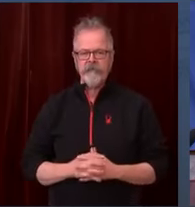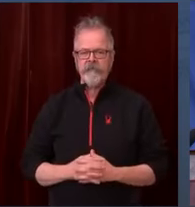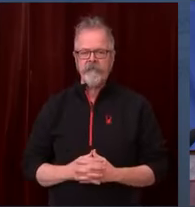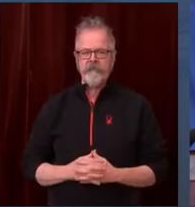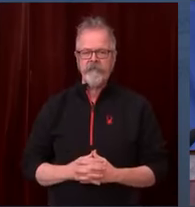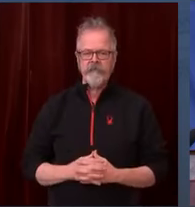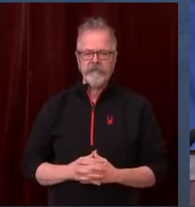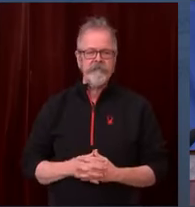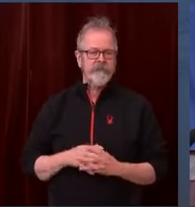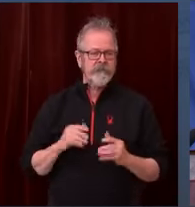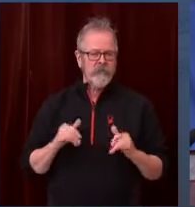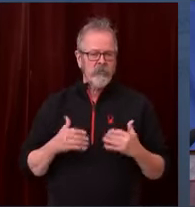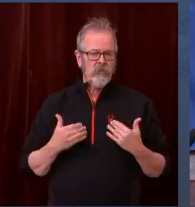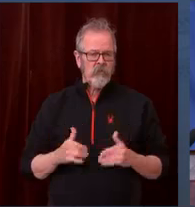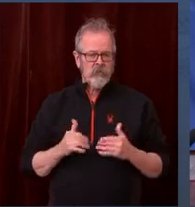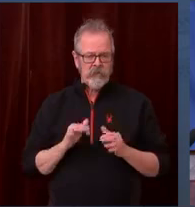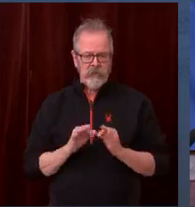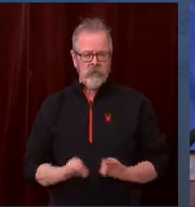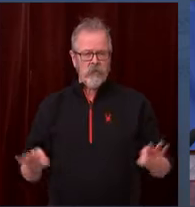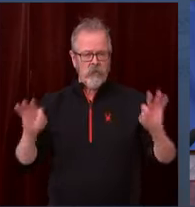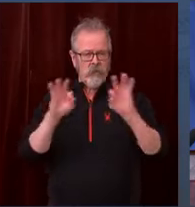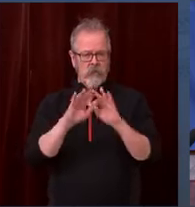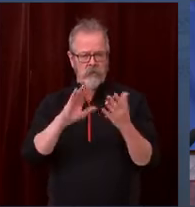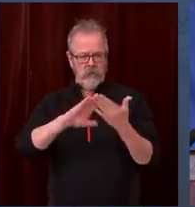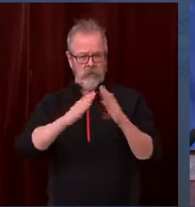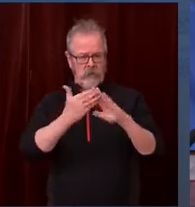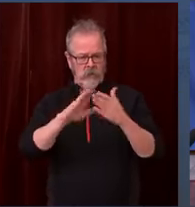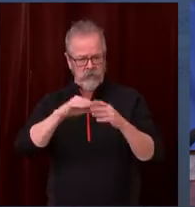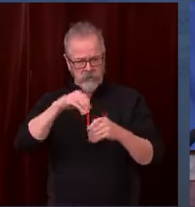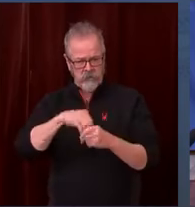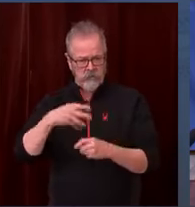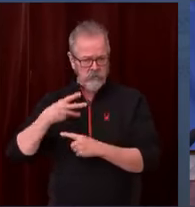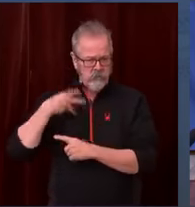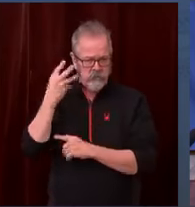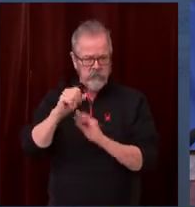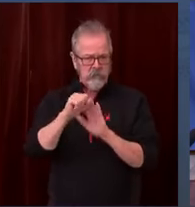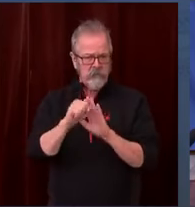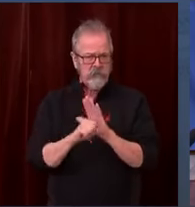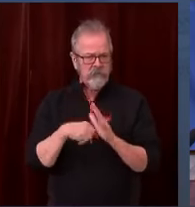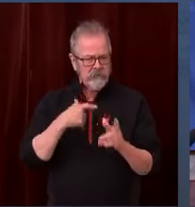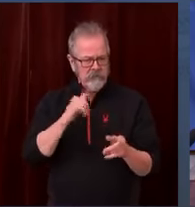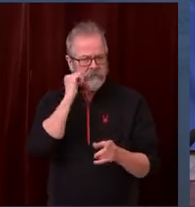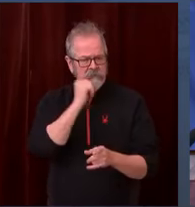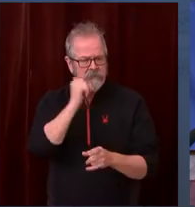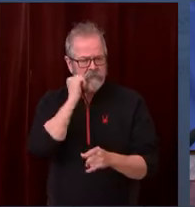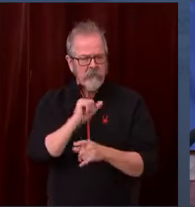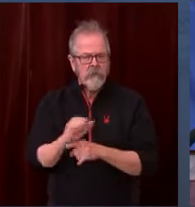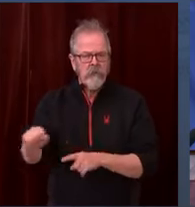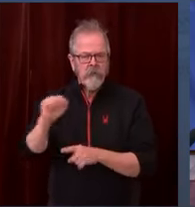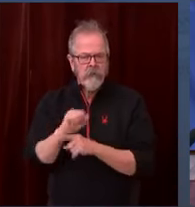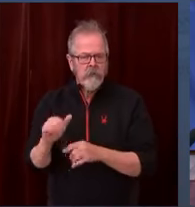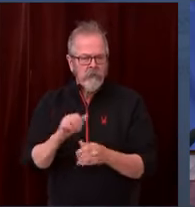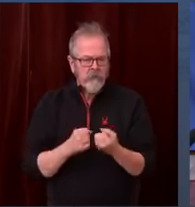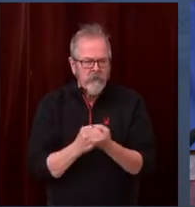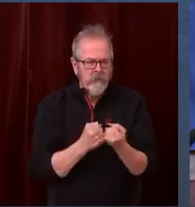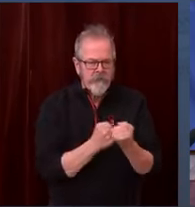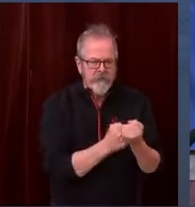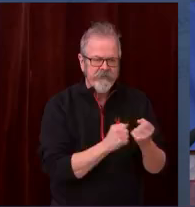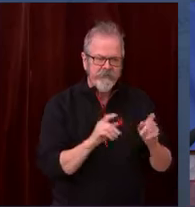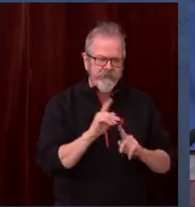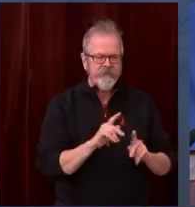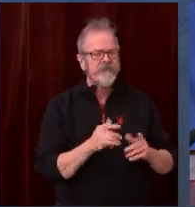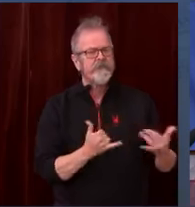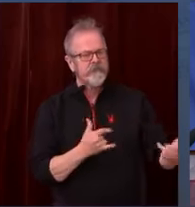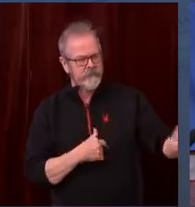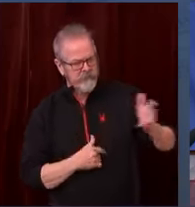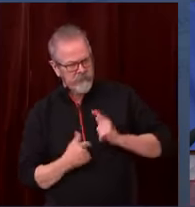day for their neighbors. And this fund is going to bring much needed relief. We also need to look